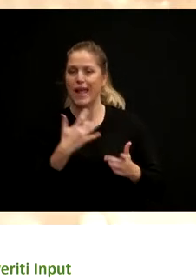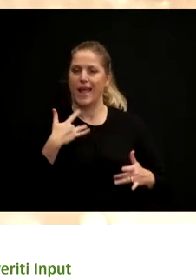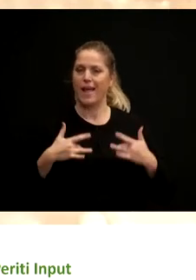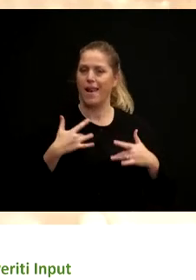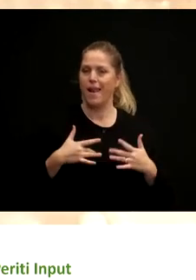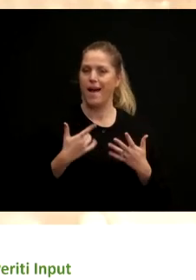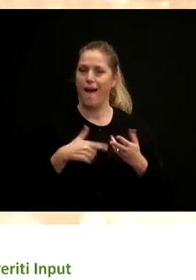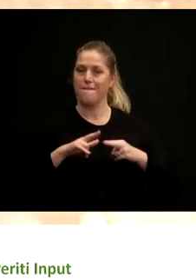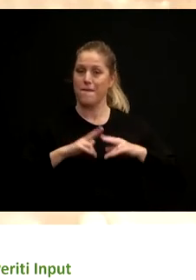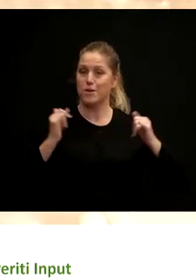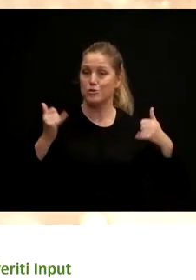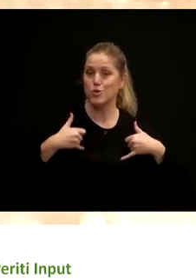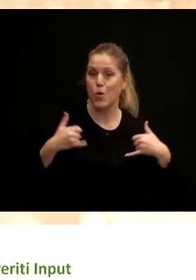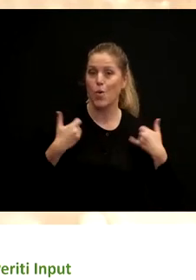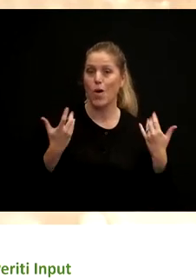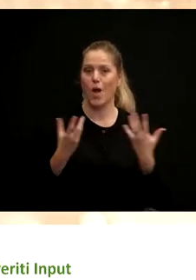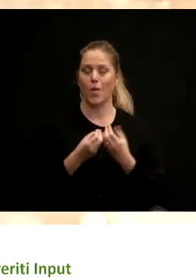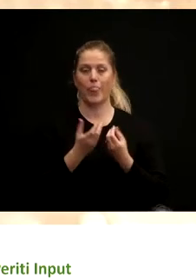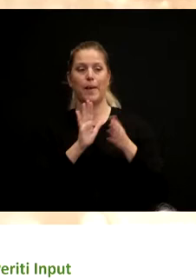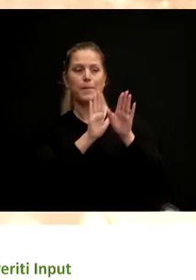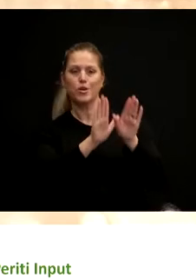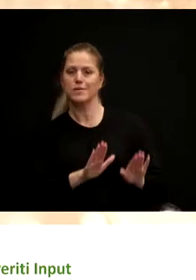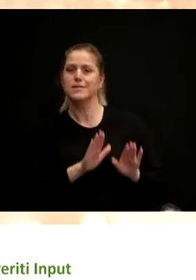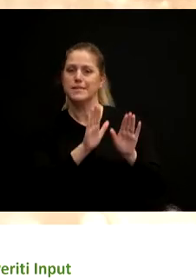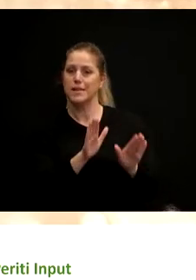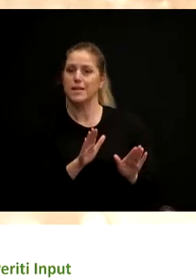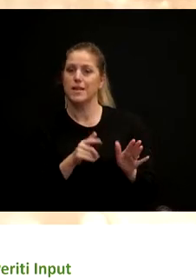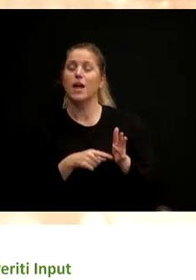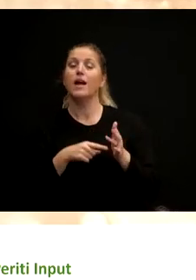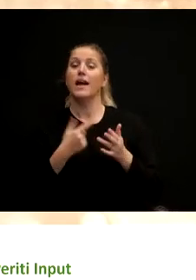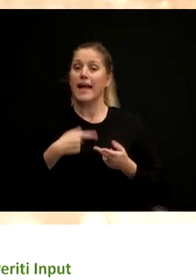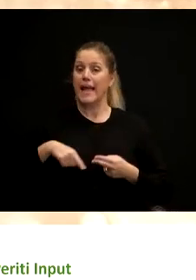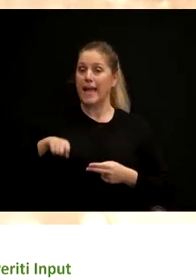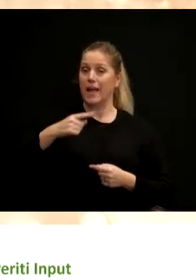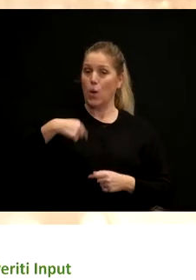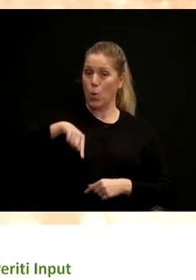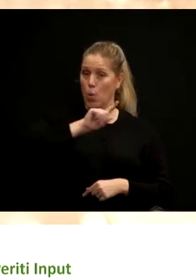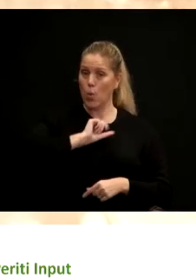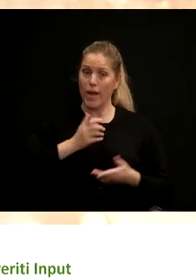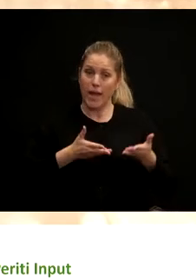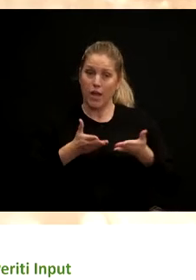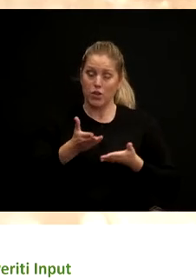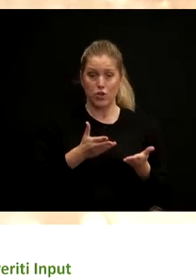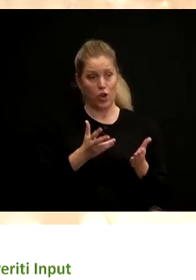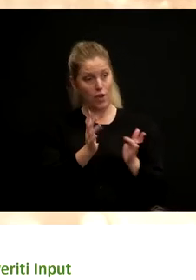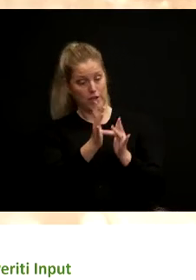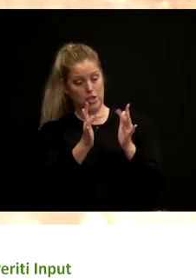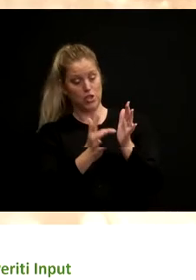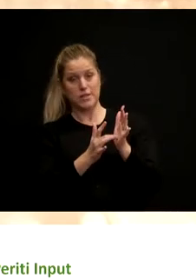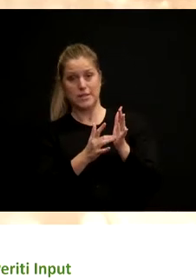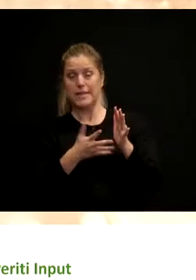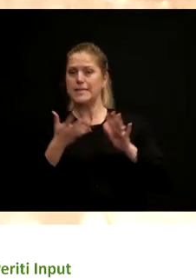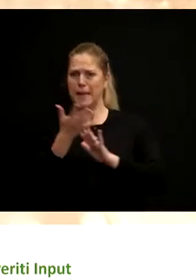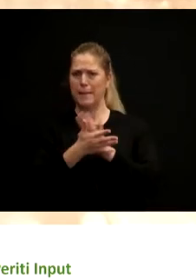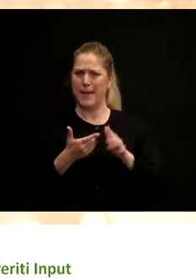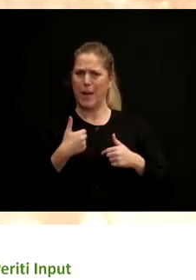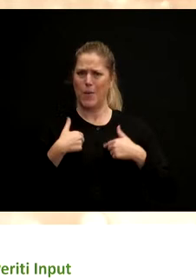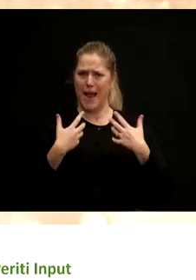mercy. To serve Christ is to find freedom and love as a disciple.